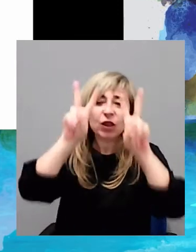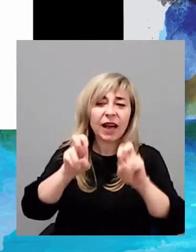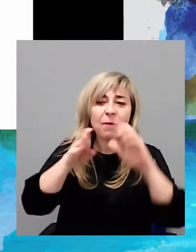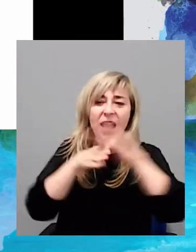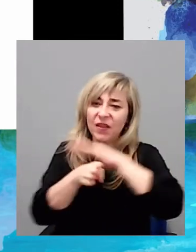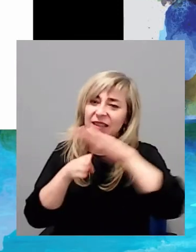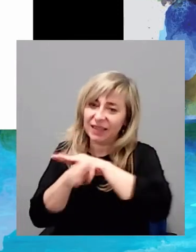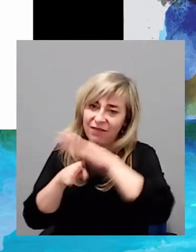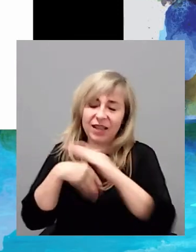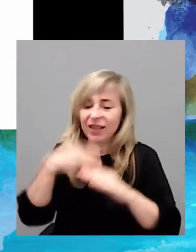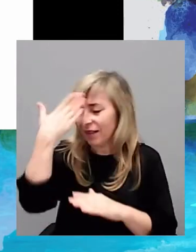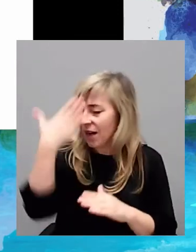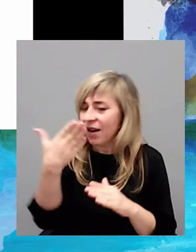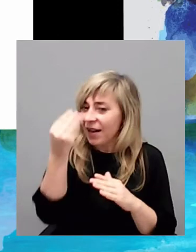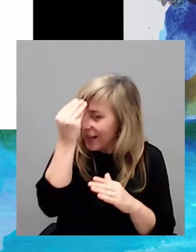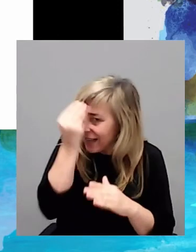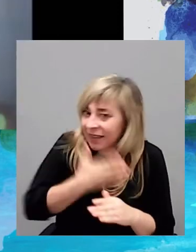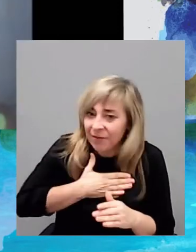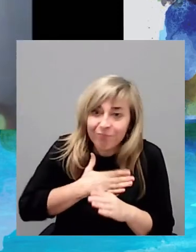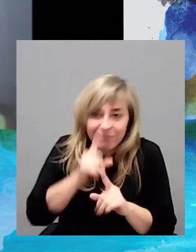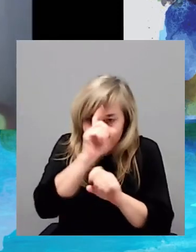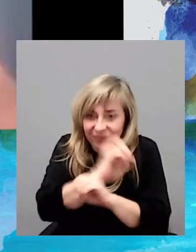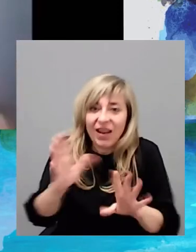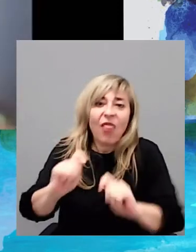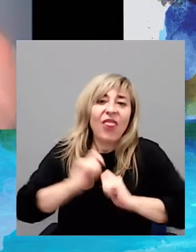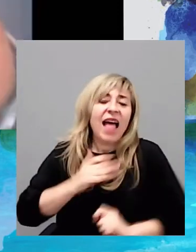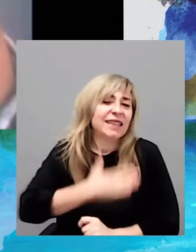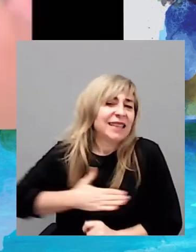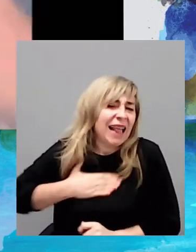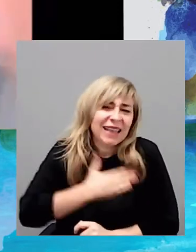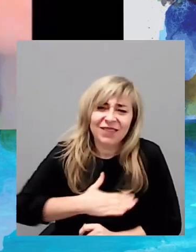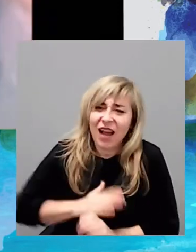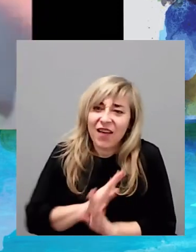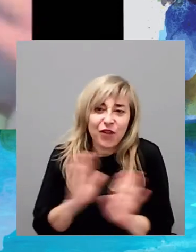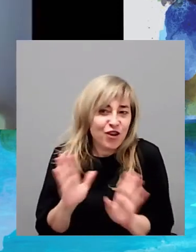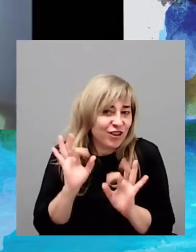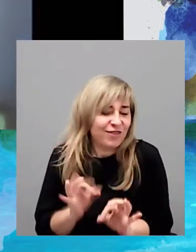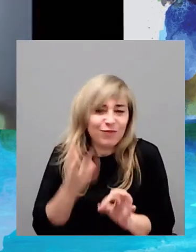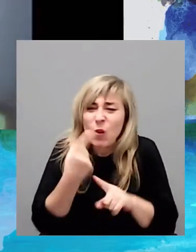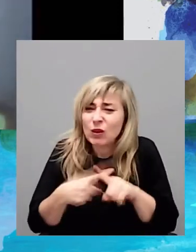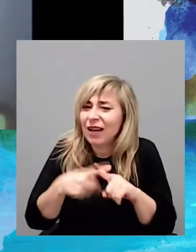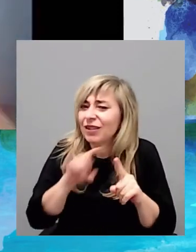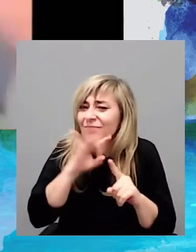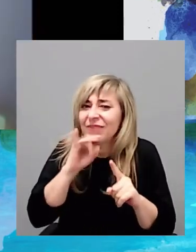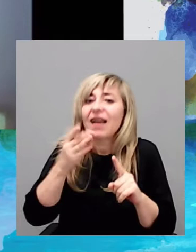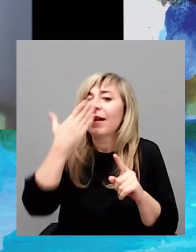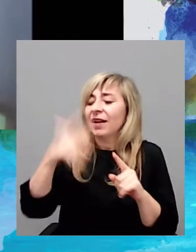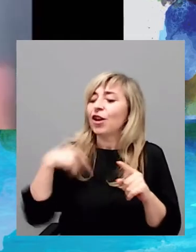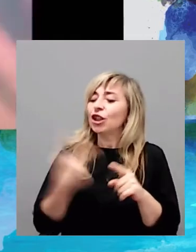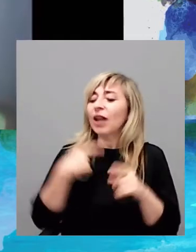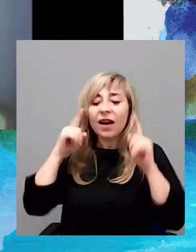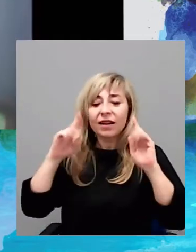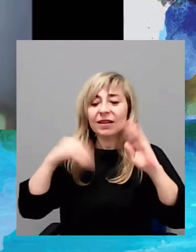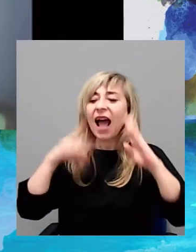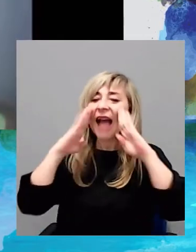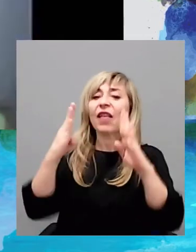types of initiatives. It gives me a lot of personal satisfaction, and I think those that are here to